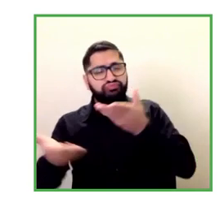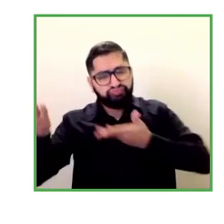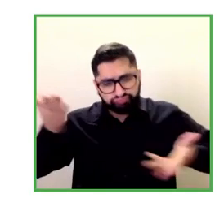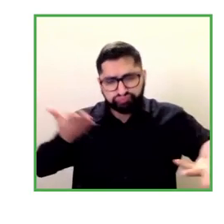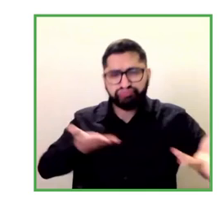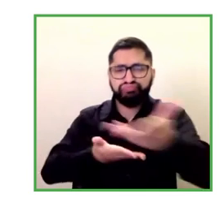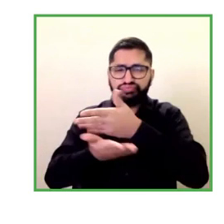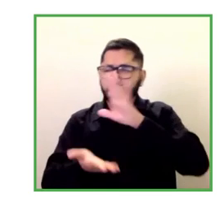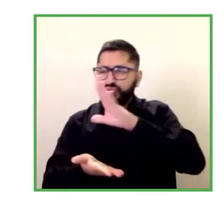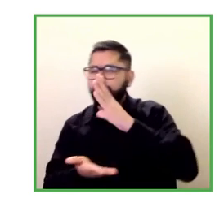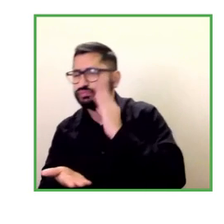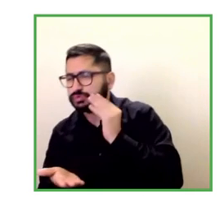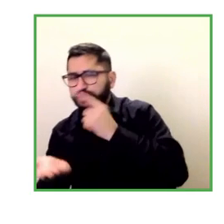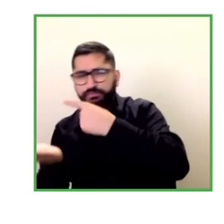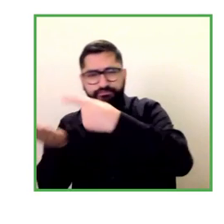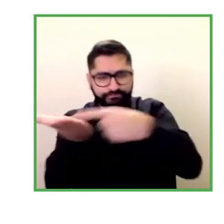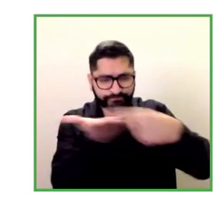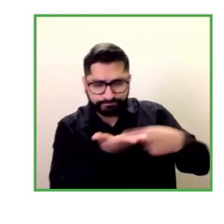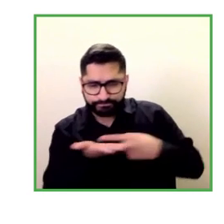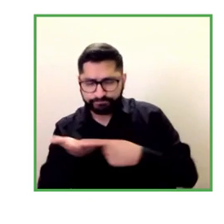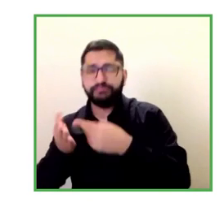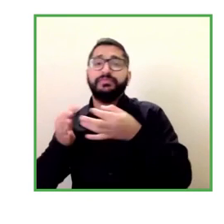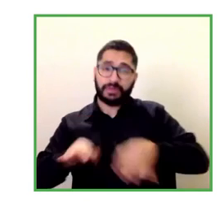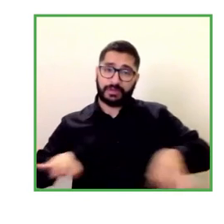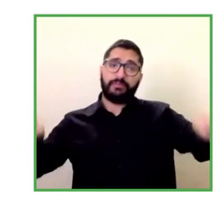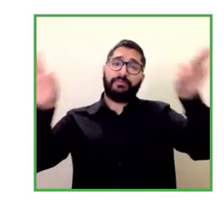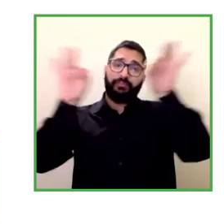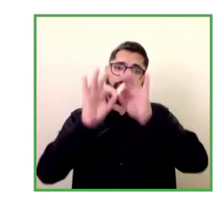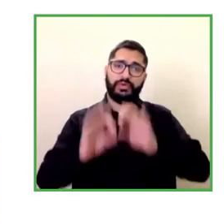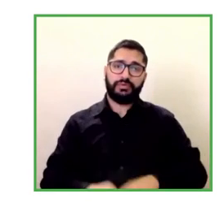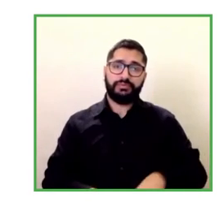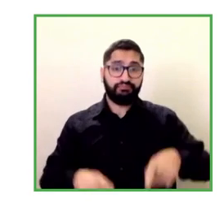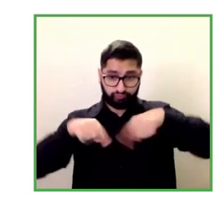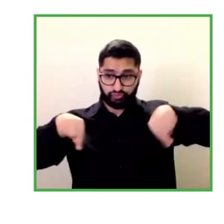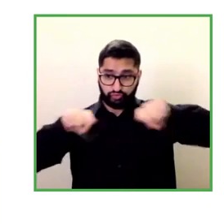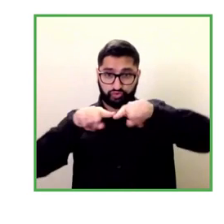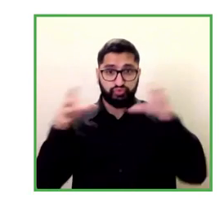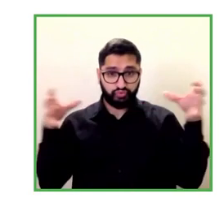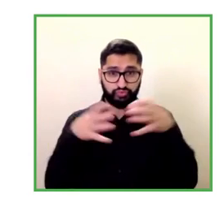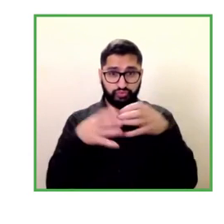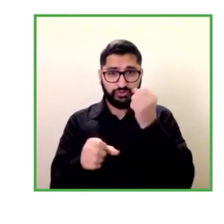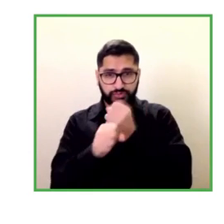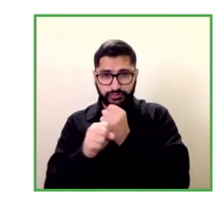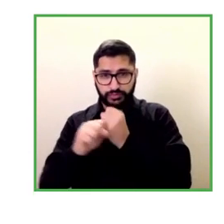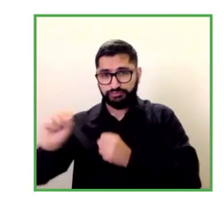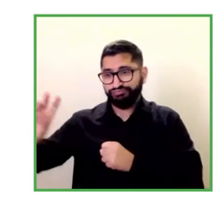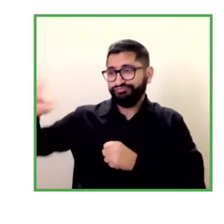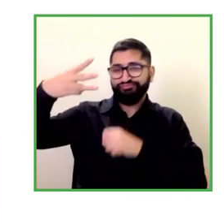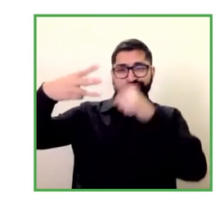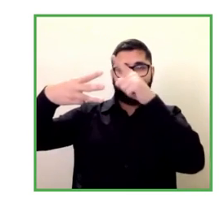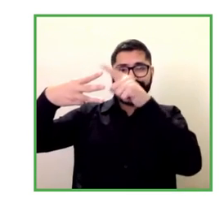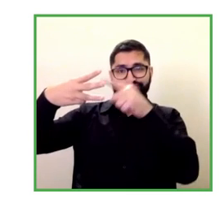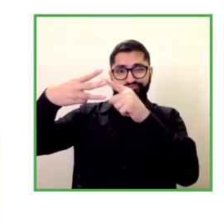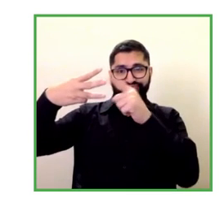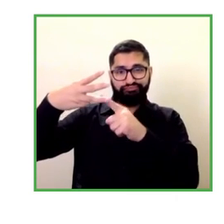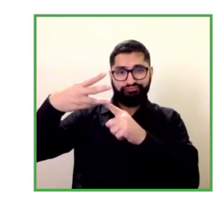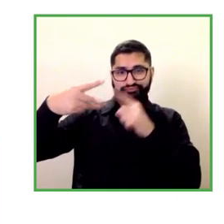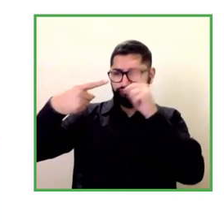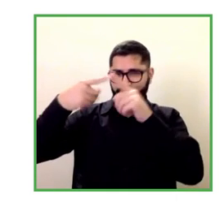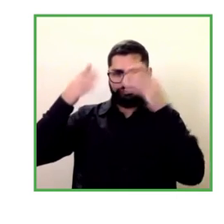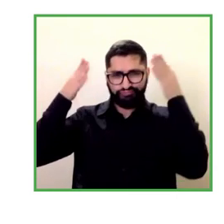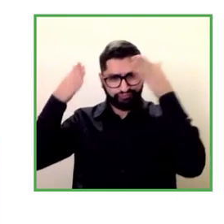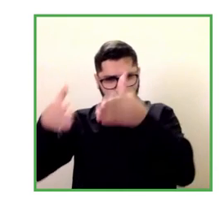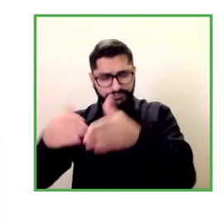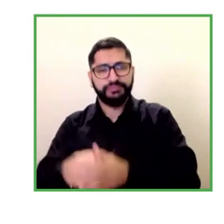is indeed valuable and important. We are working around three main pillars. One of those is focused